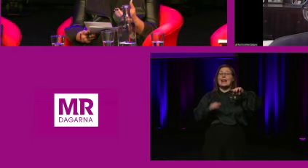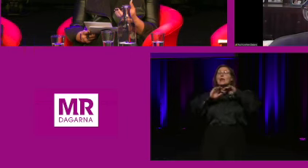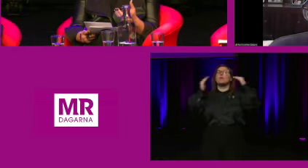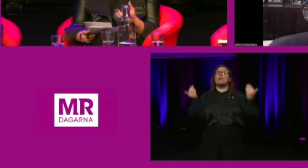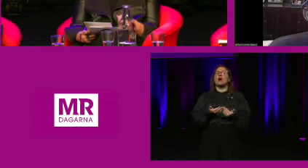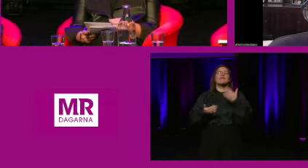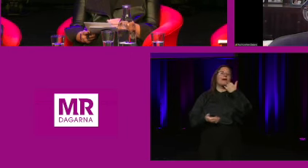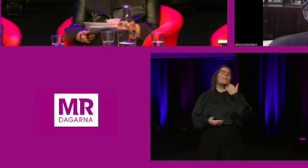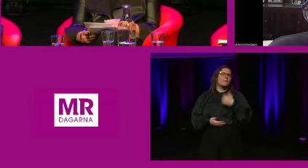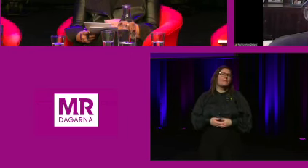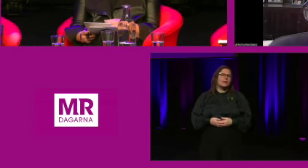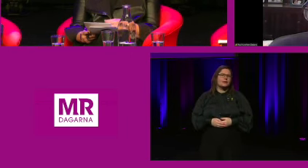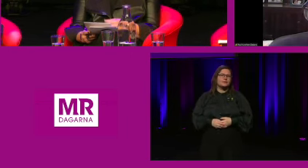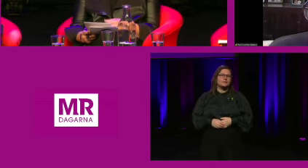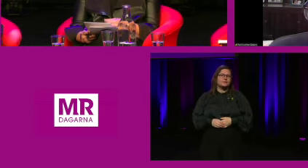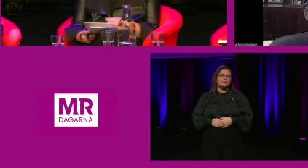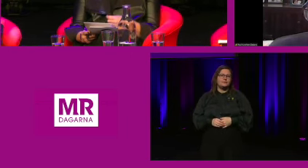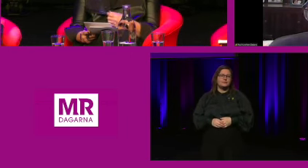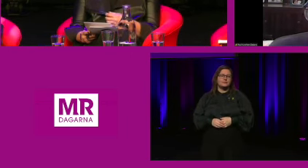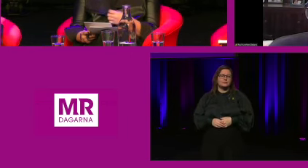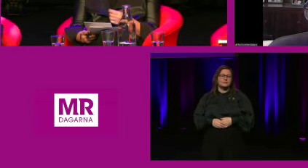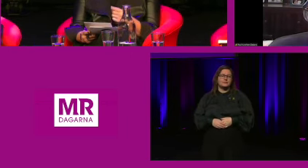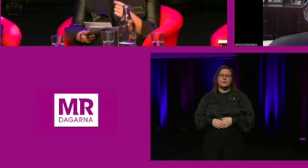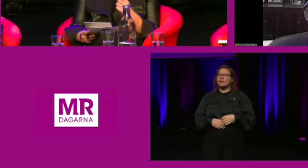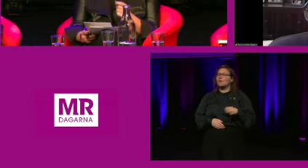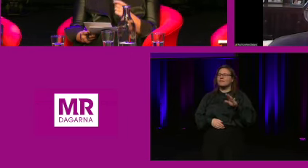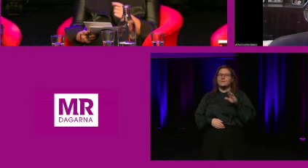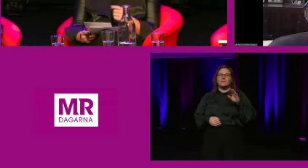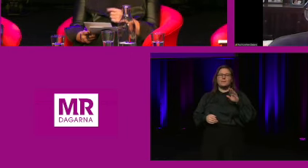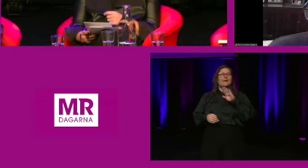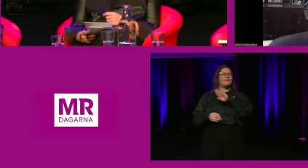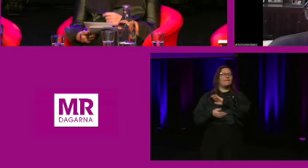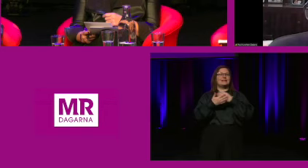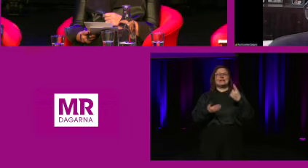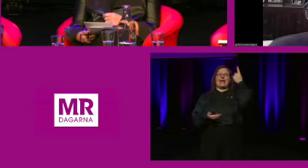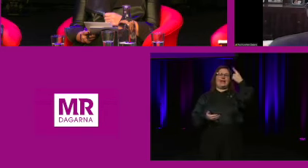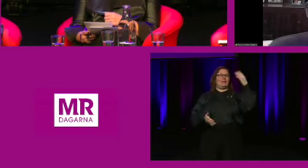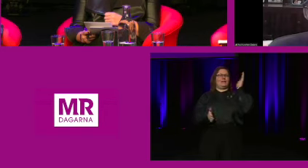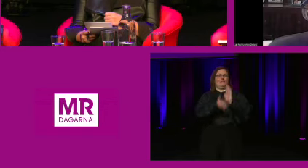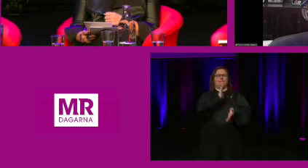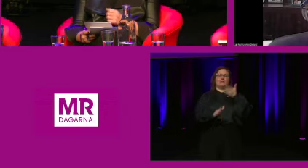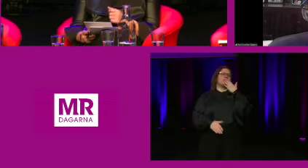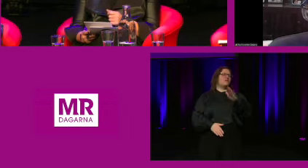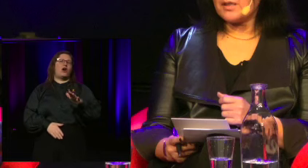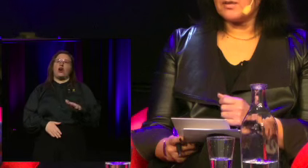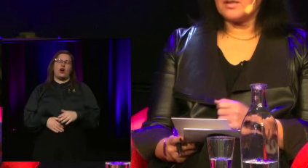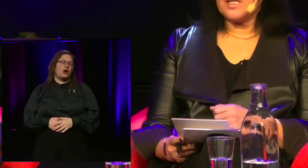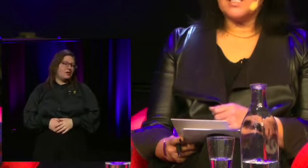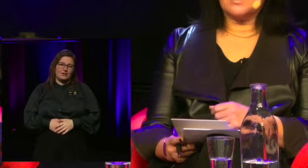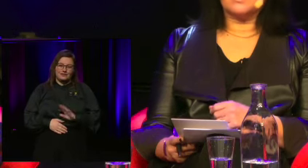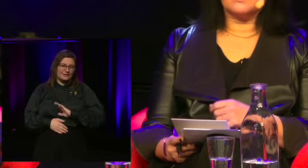level? And there is no one easy solution on that question, to that